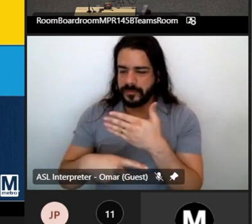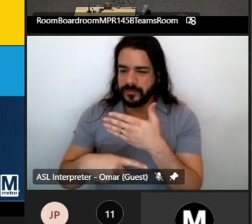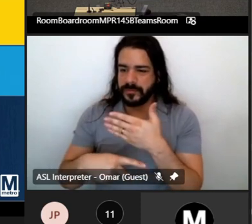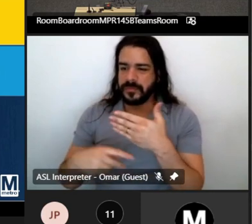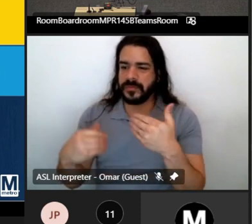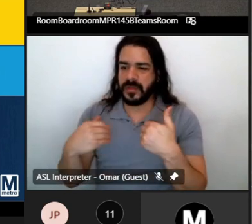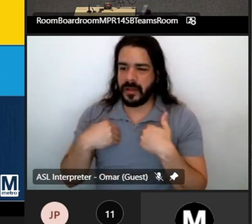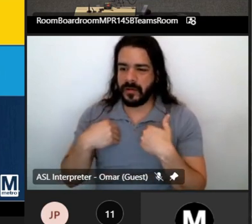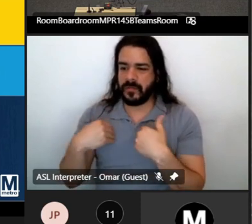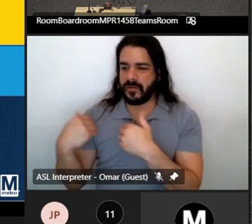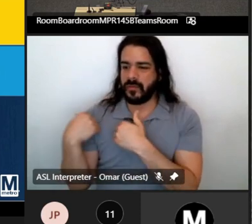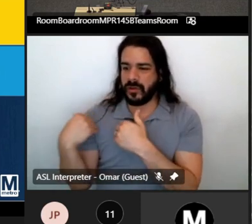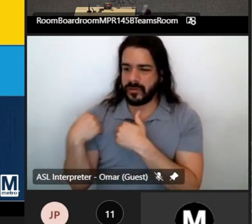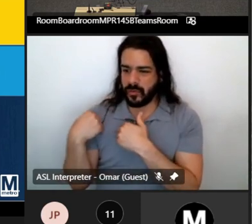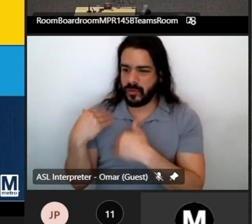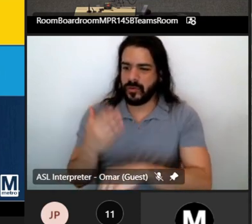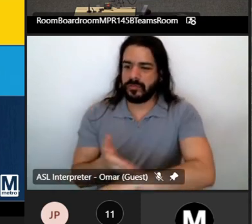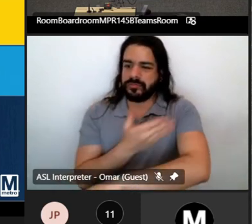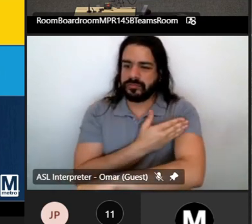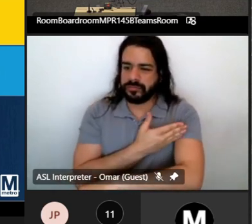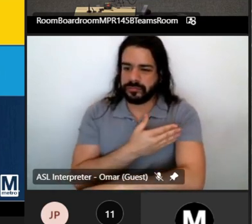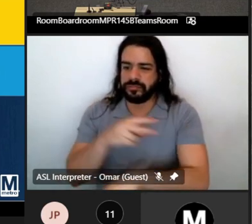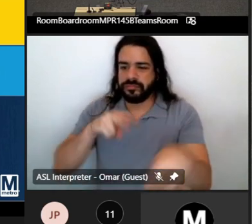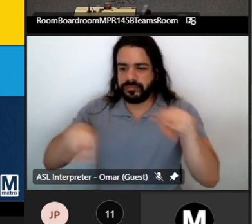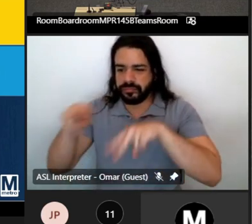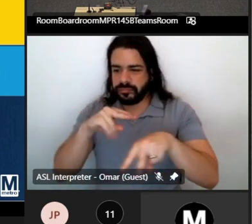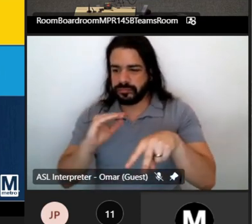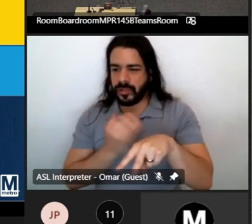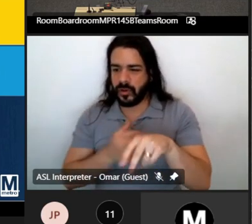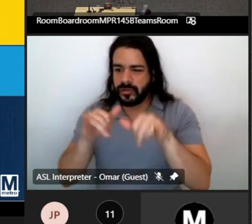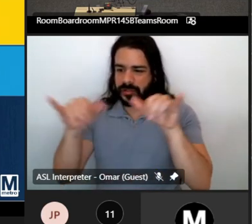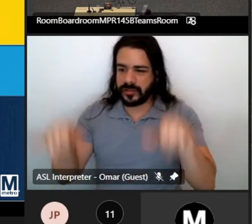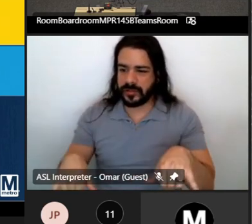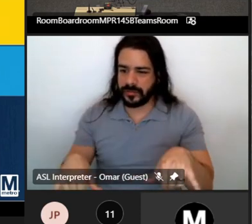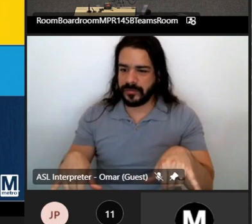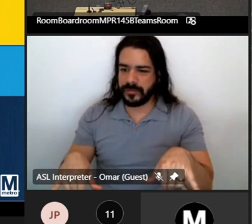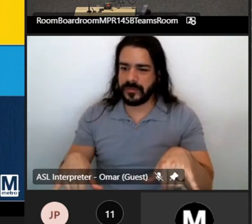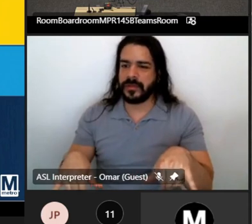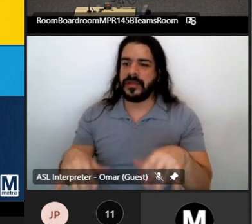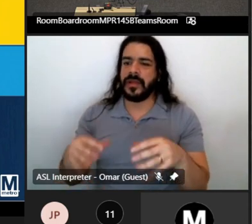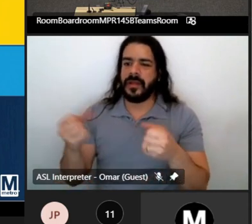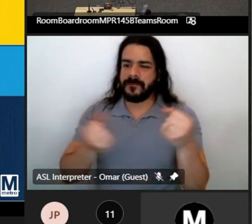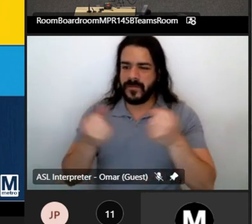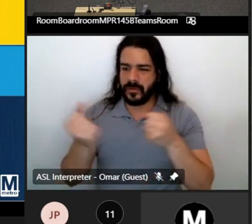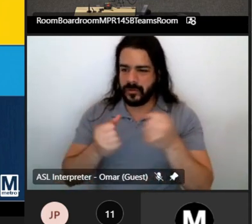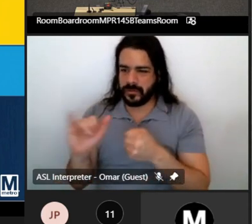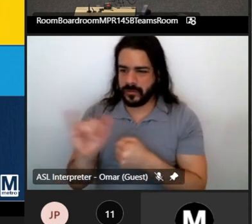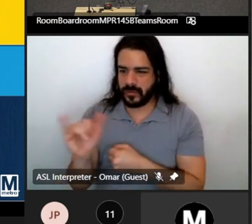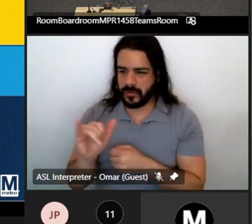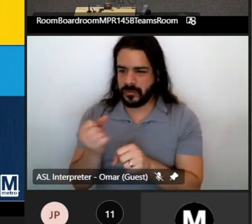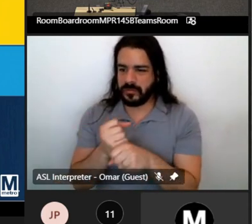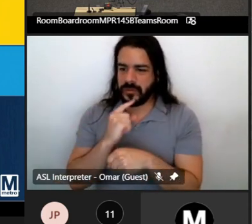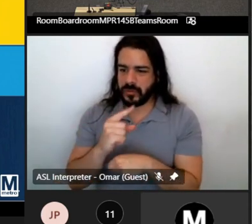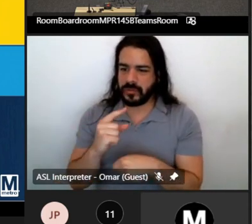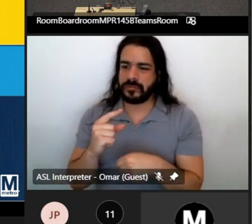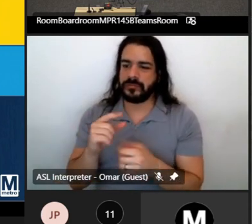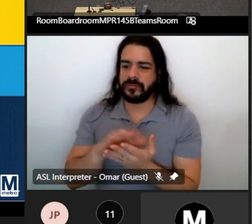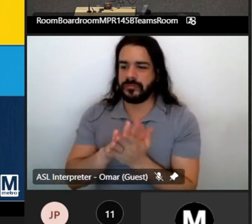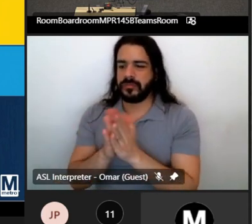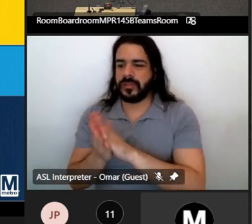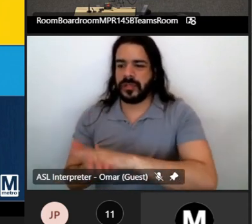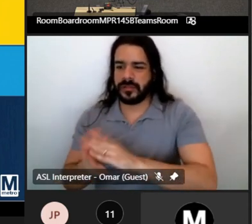repair by responsible oversight of our system, and modernization and electrification of our vehicle